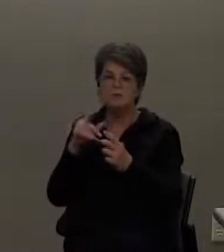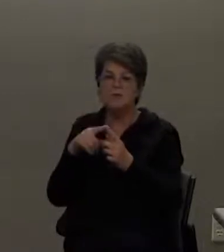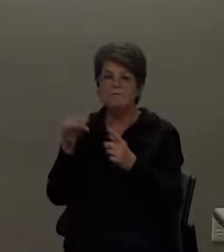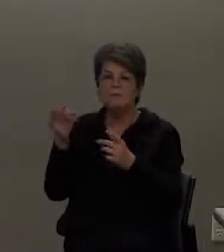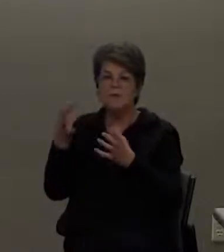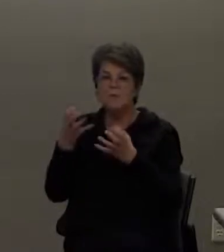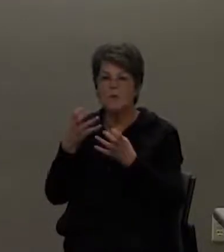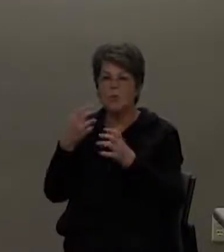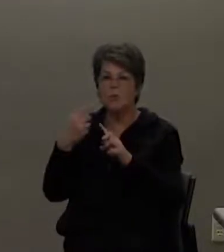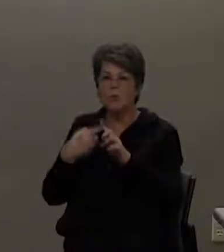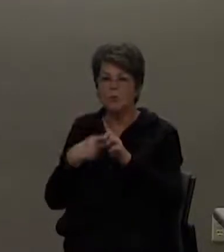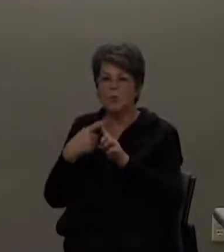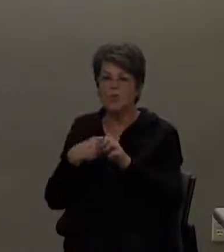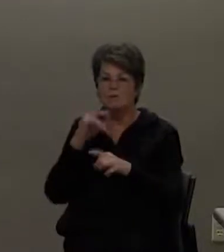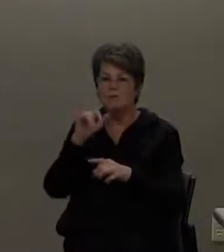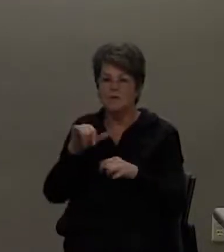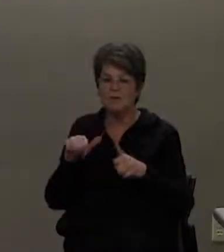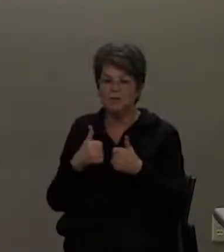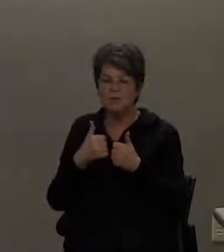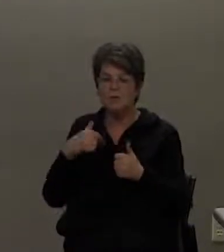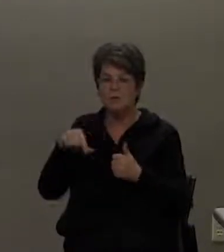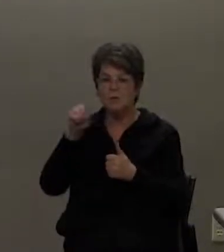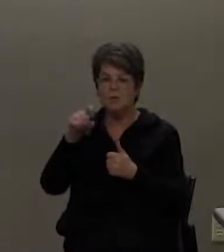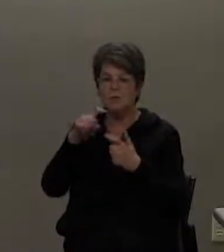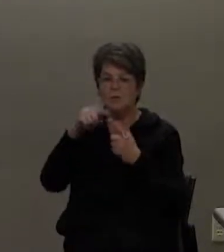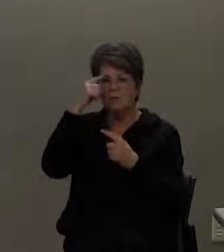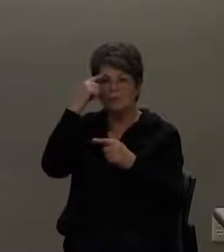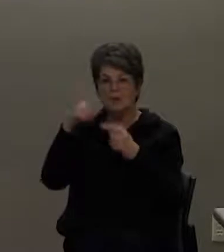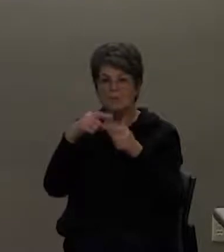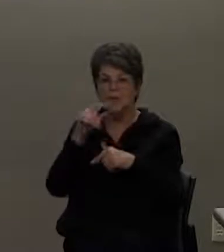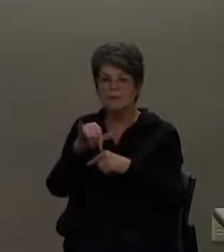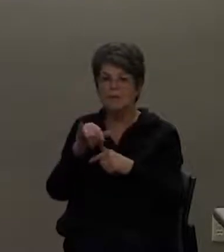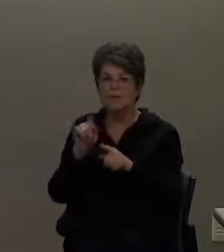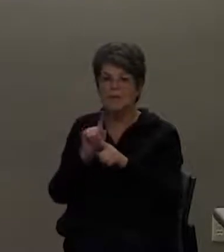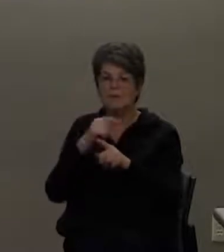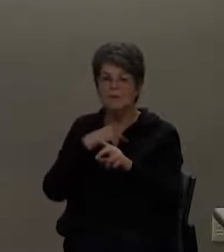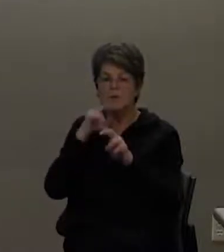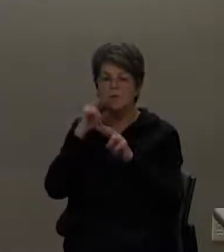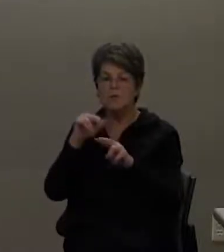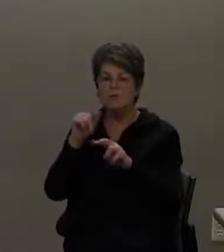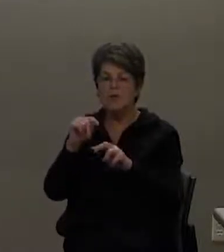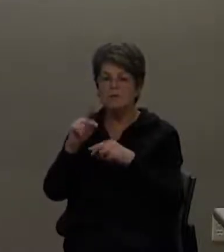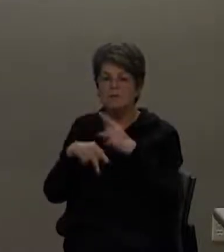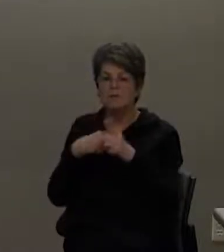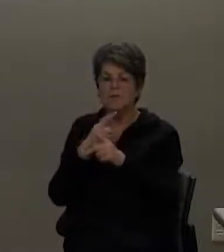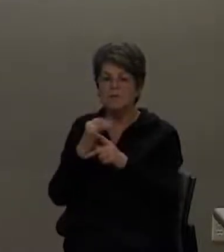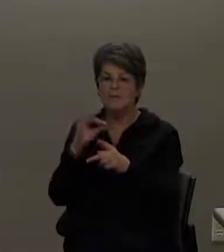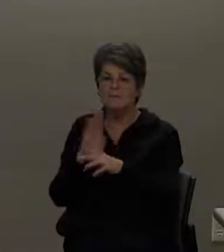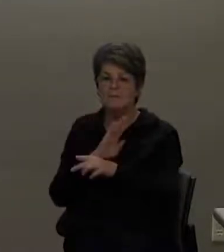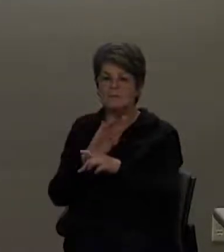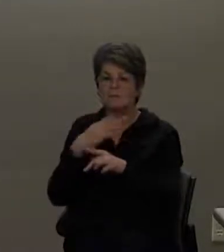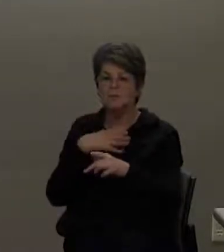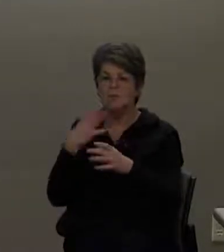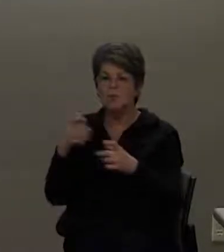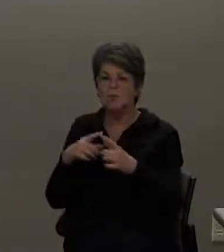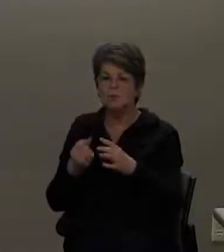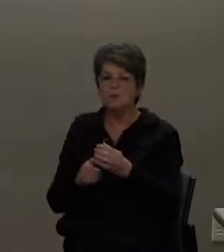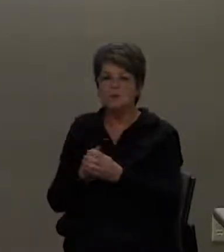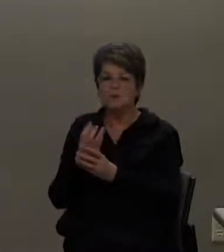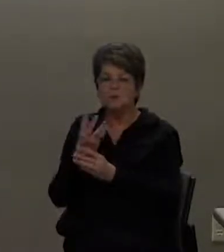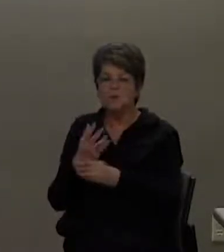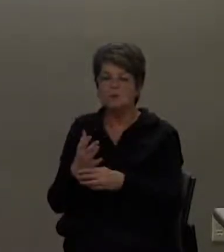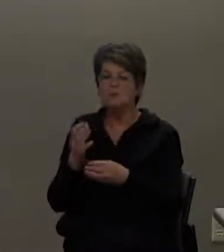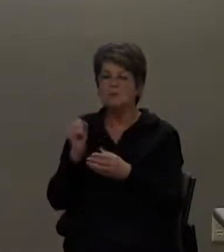renting. That's a challenge. And that's something we need to be thinking of as we look at the types of businesses that we're going to grow. So some of